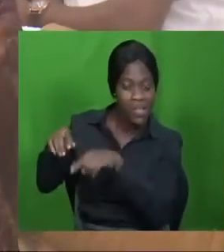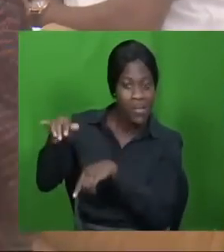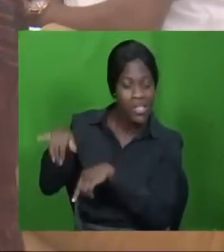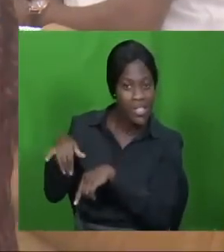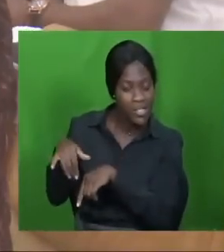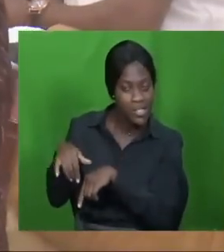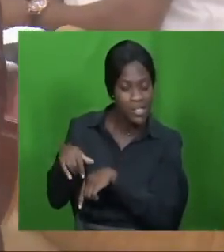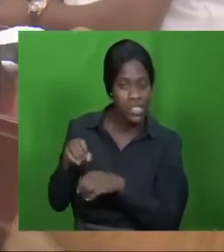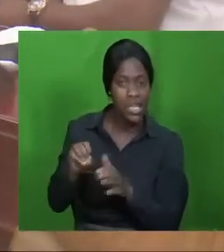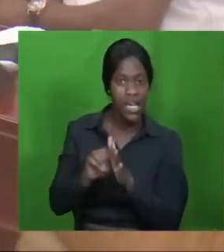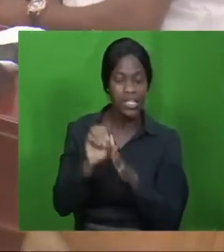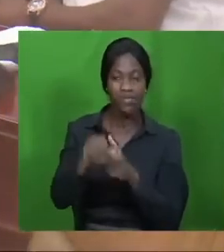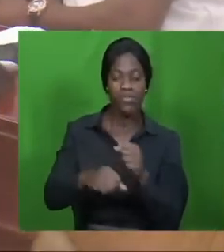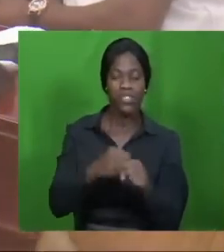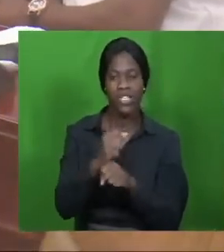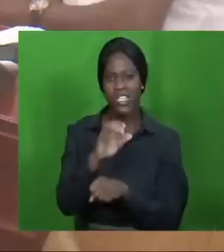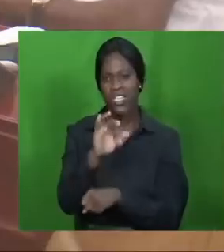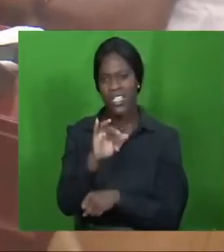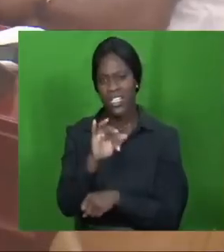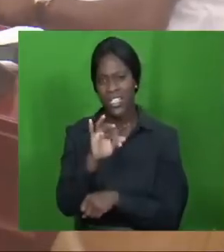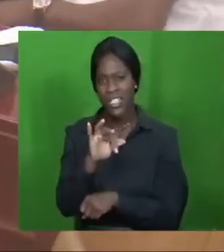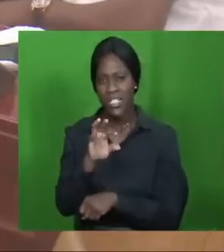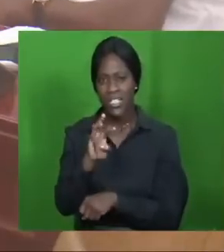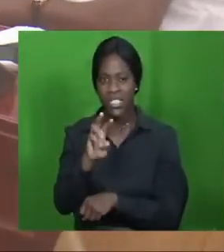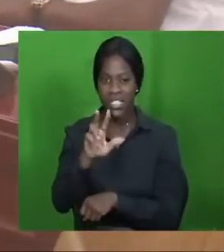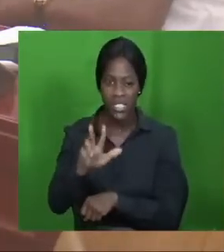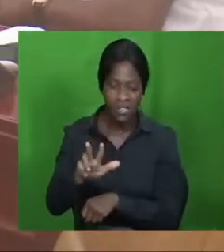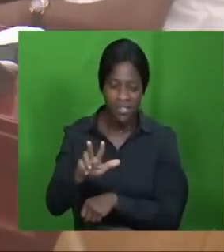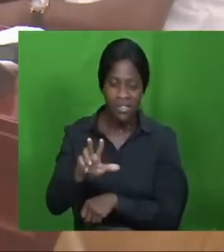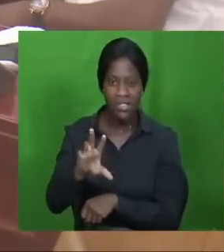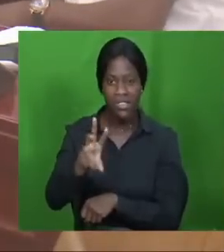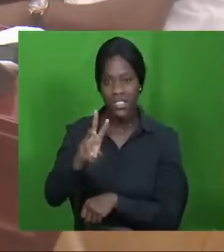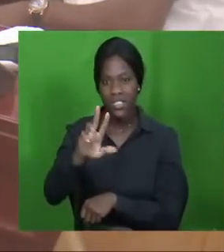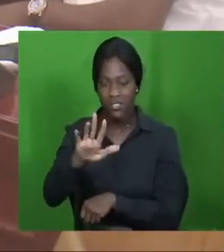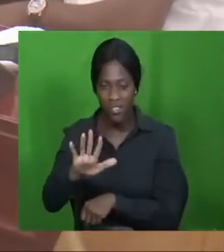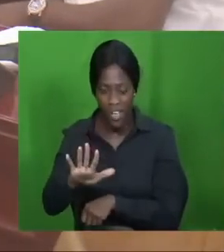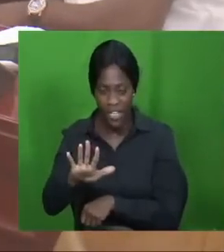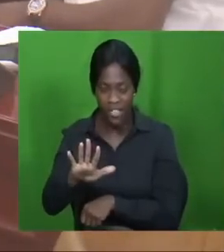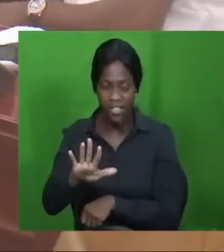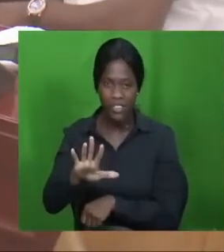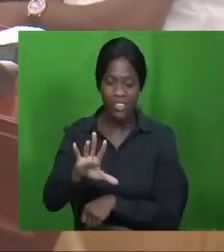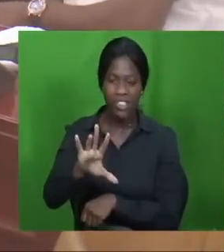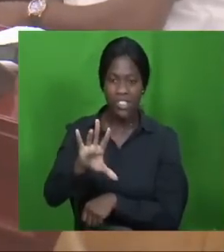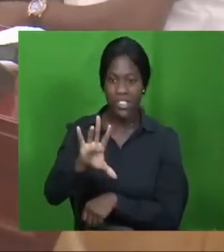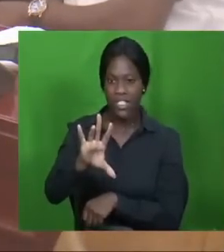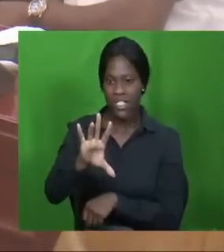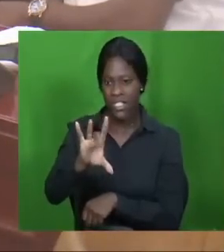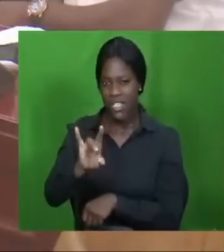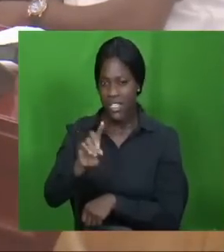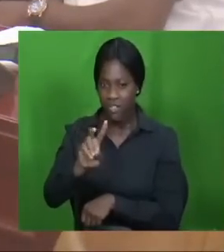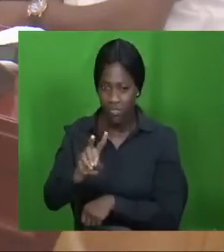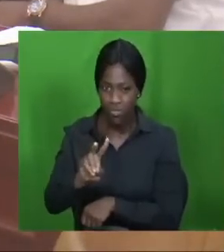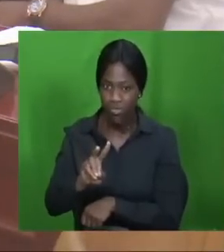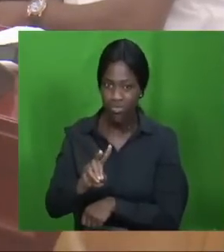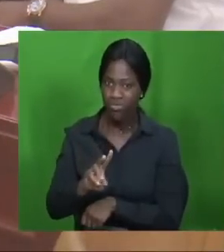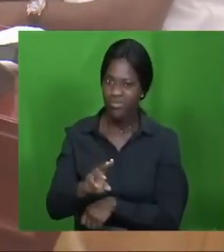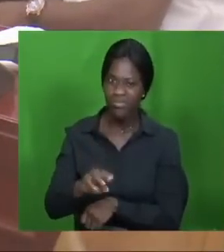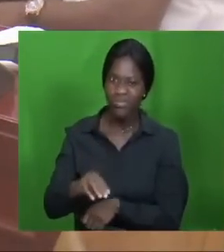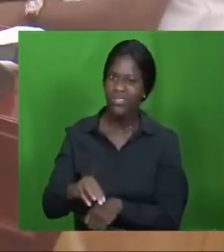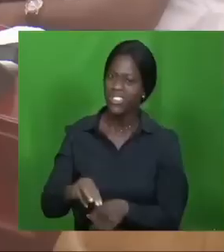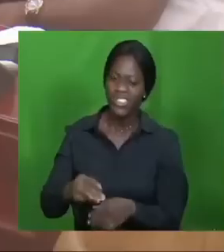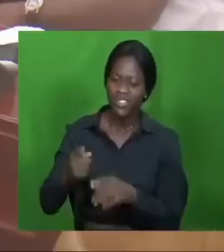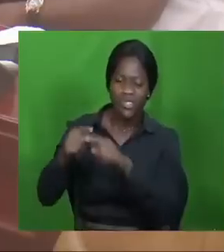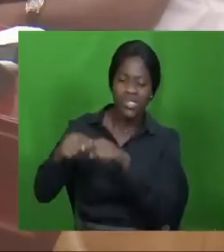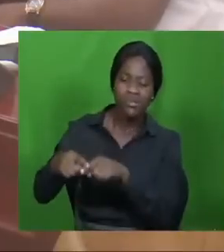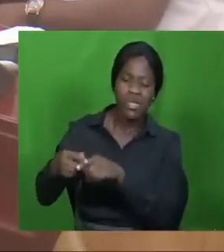1963, 65, 78, 1982, we are living in the past. So we must wake up. There are no